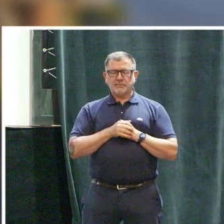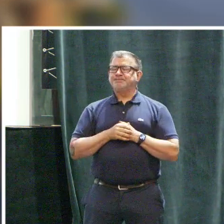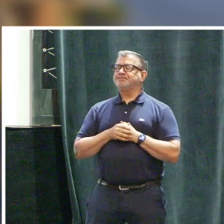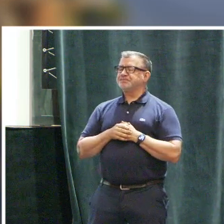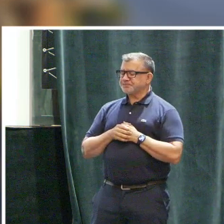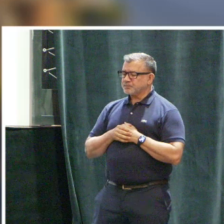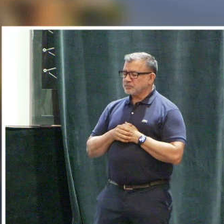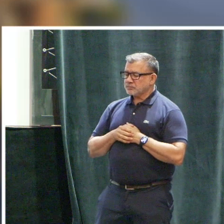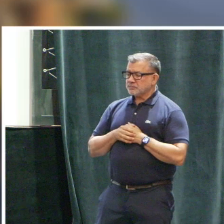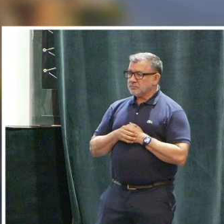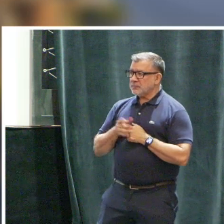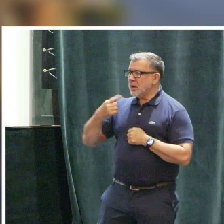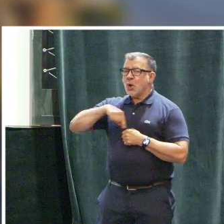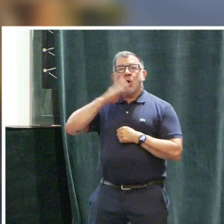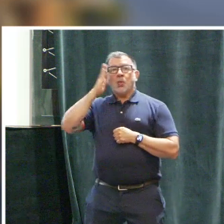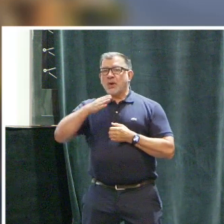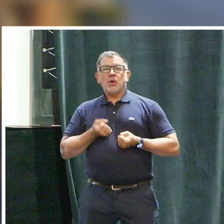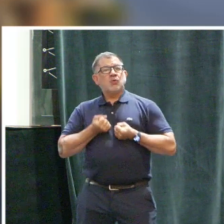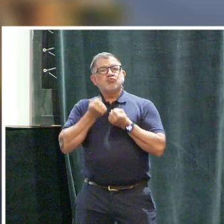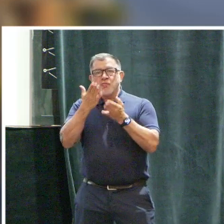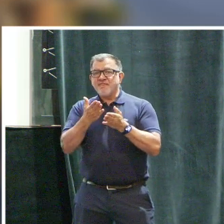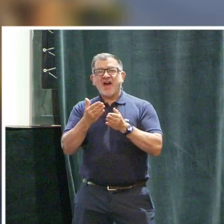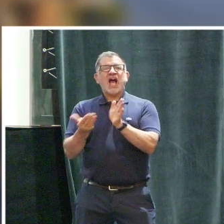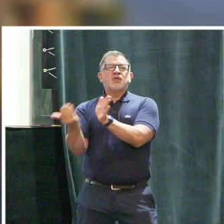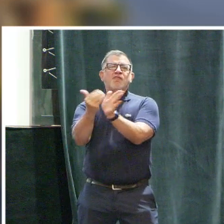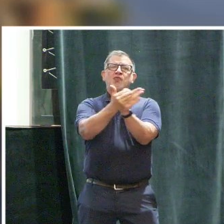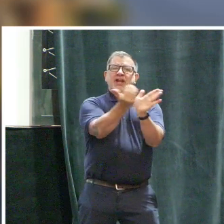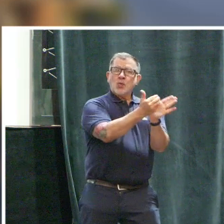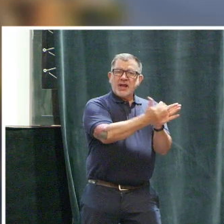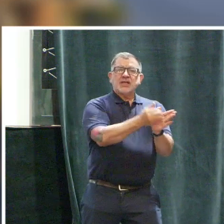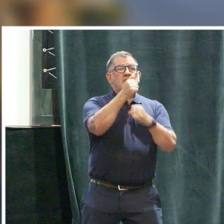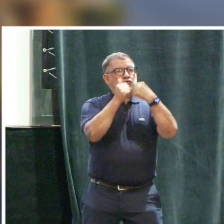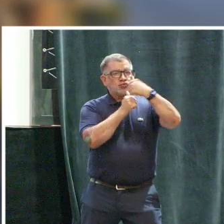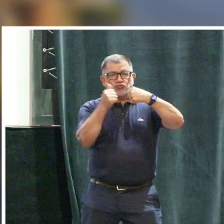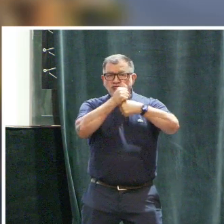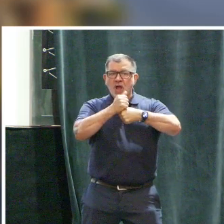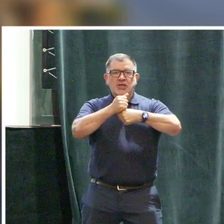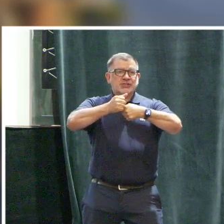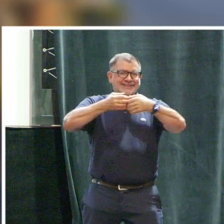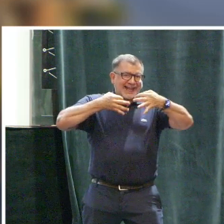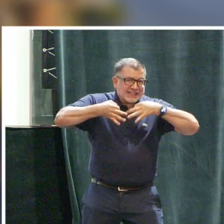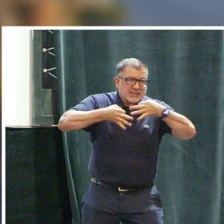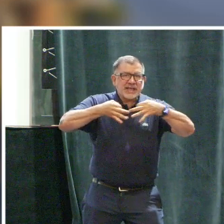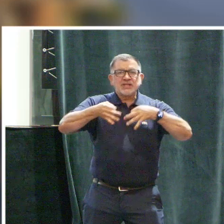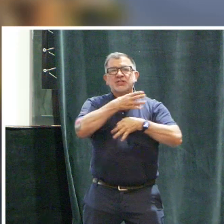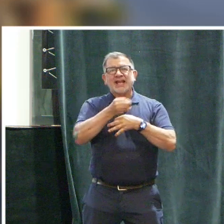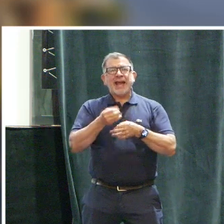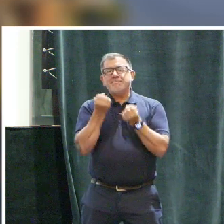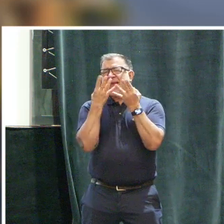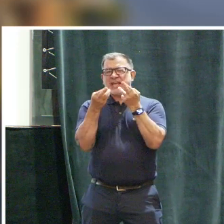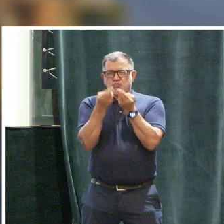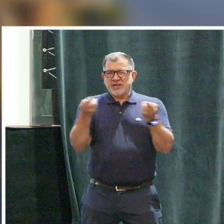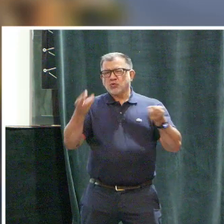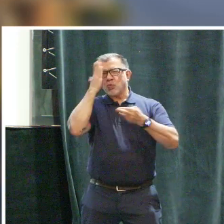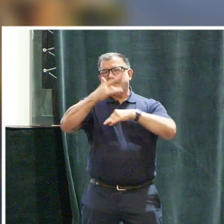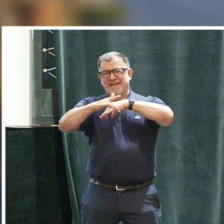we'll provide frequent construction briefings and resources available for continuous updates